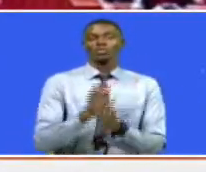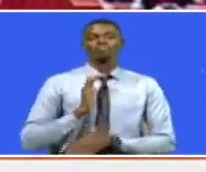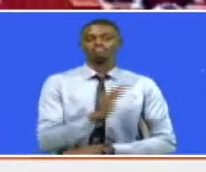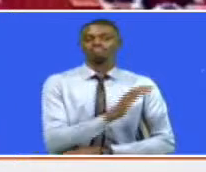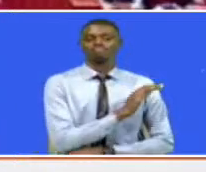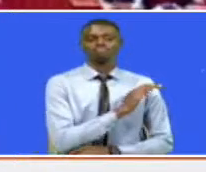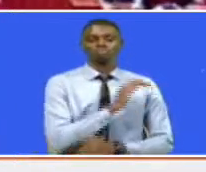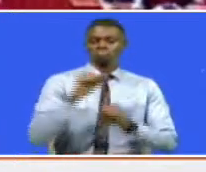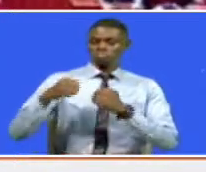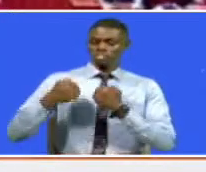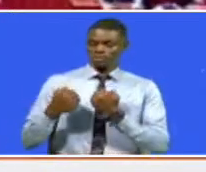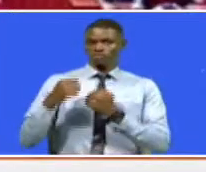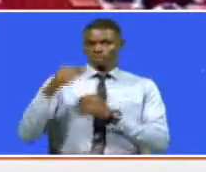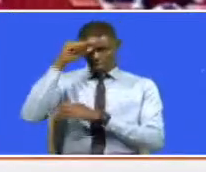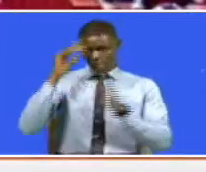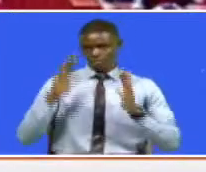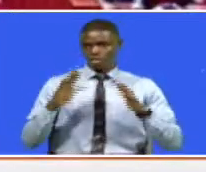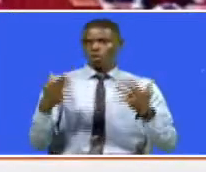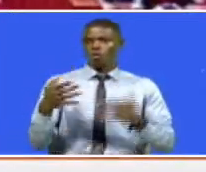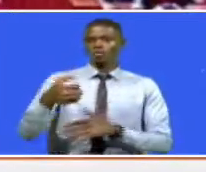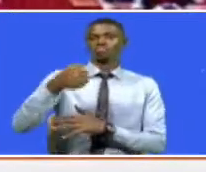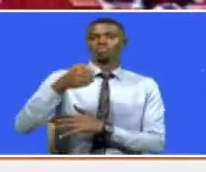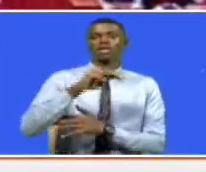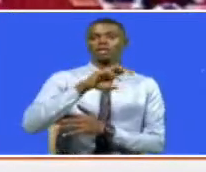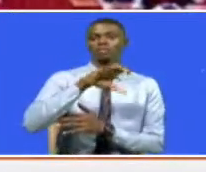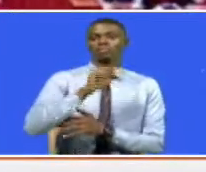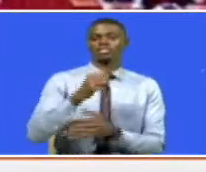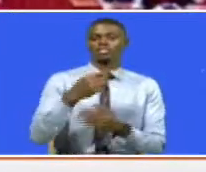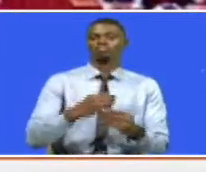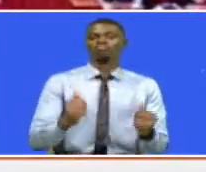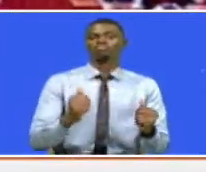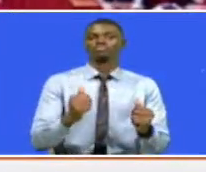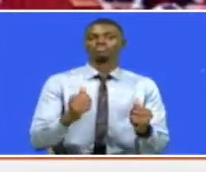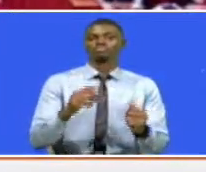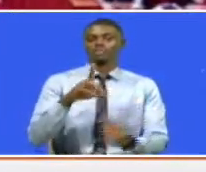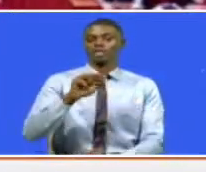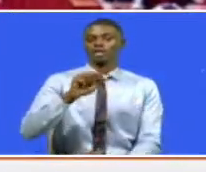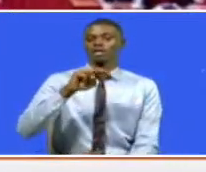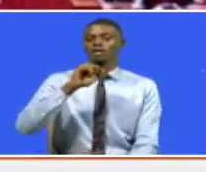save Kawira or uphold Meru County Assembly resolutions? Daniel Kariuki,